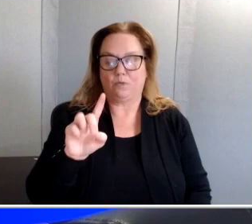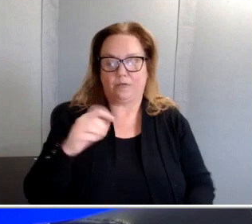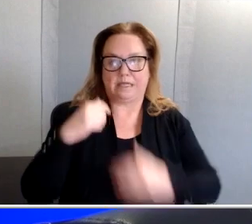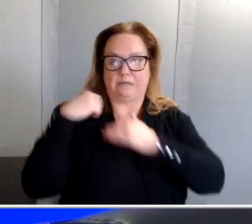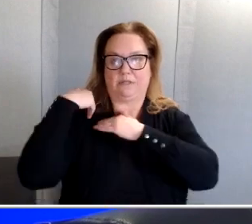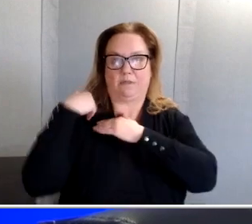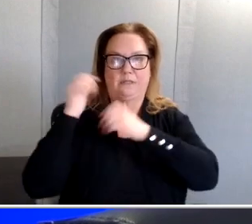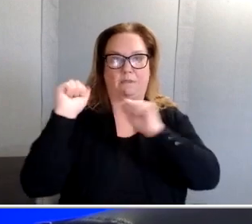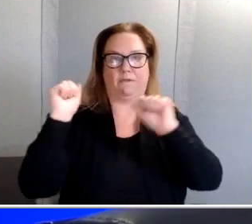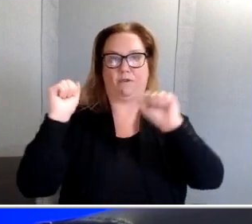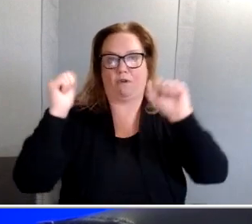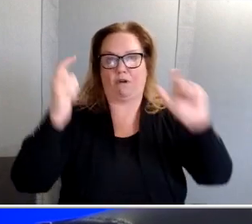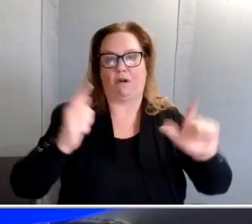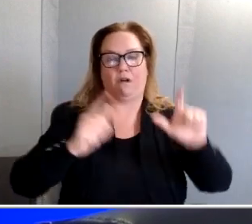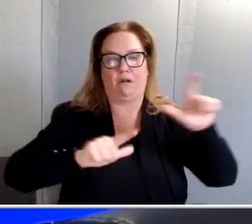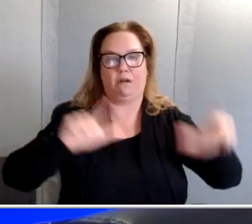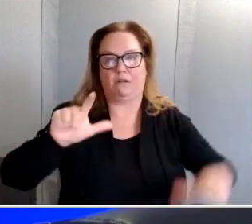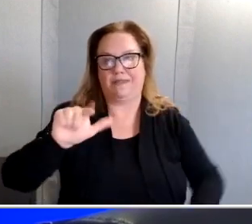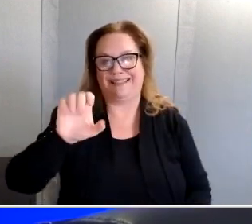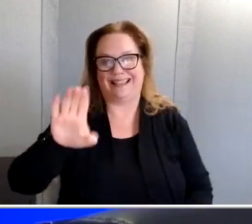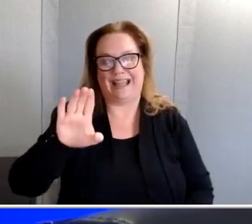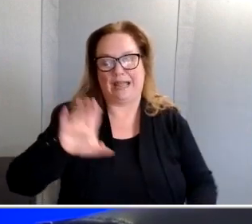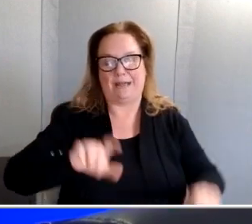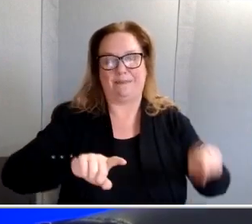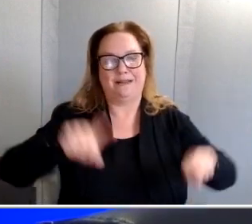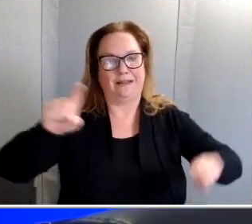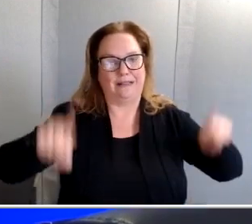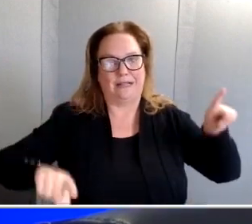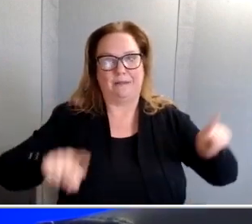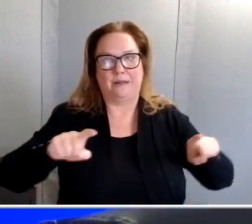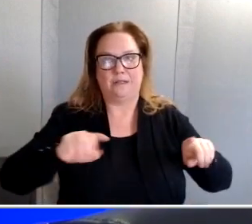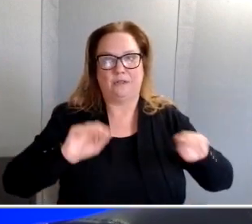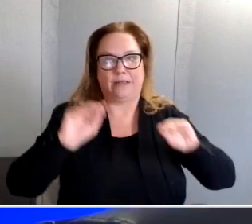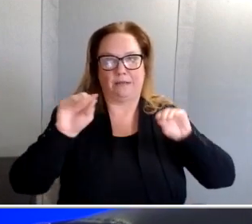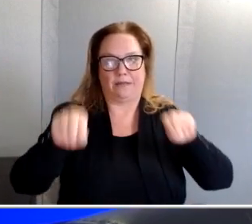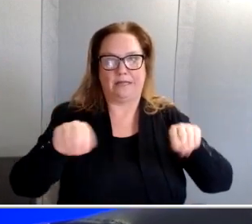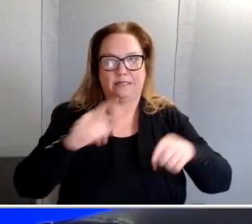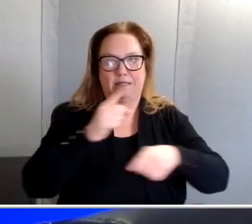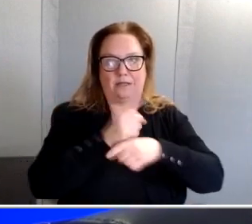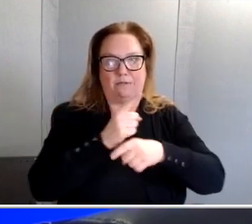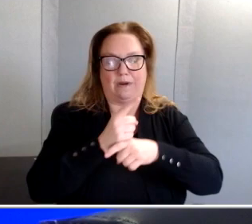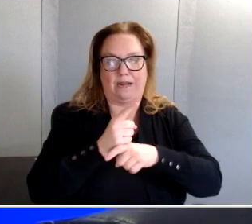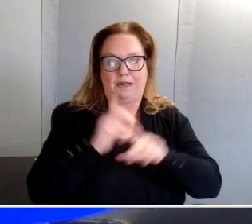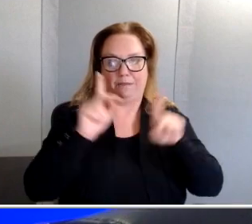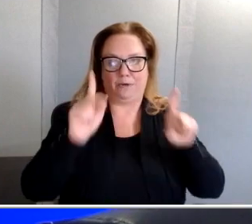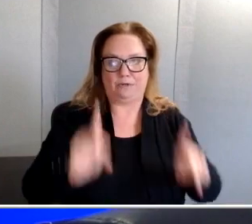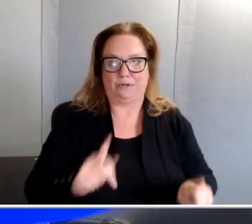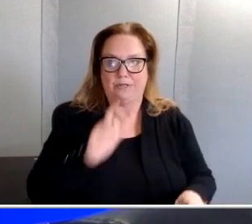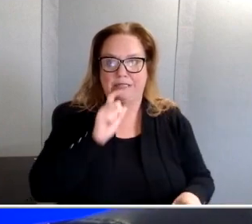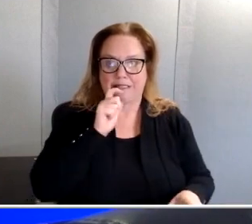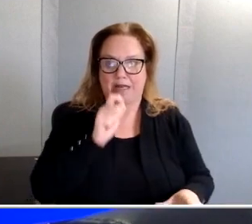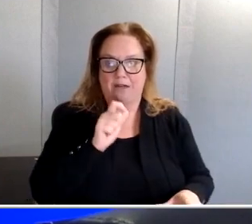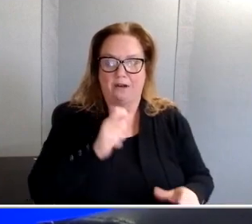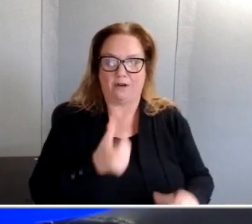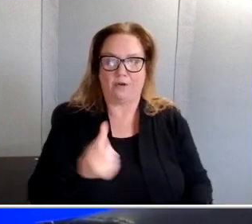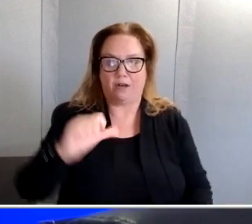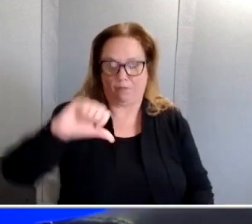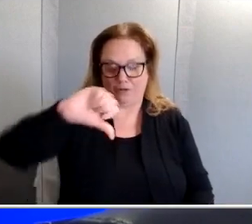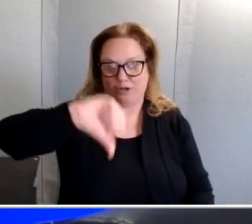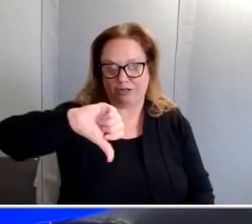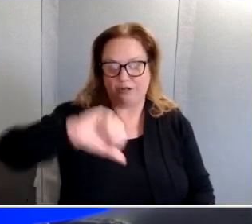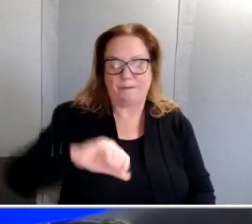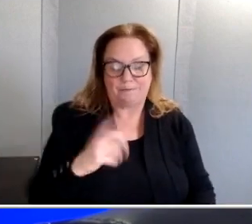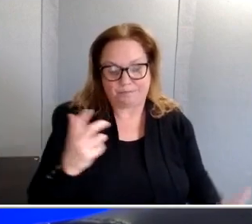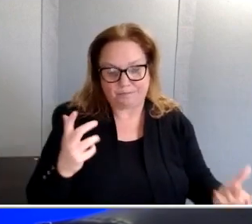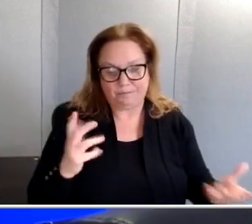doing all the different type of lab testing that's important to making sure that the gift is placed with the right recipient who's not going to go into rejection and has